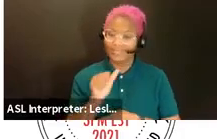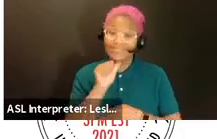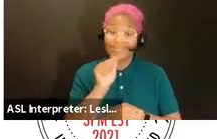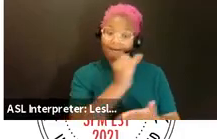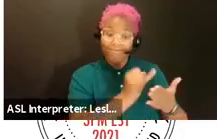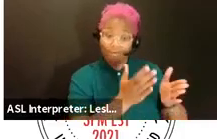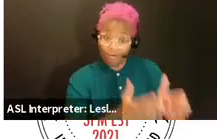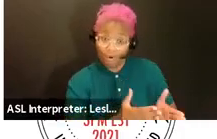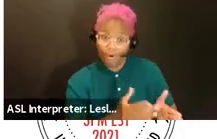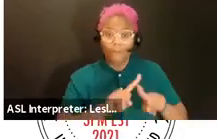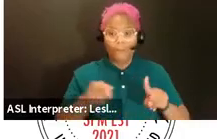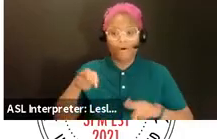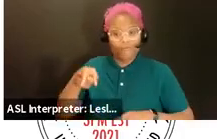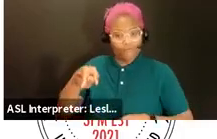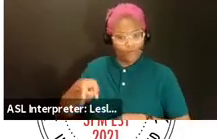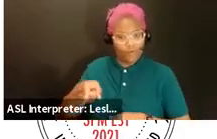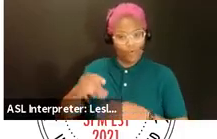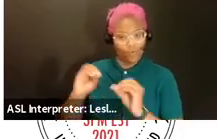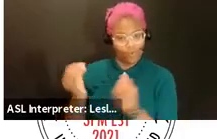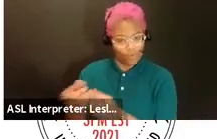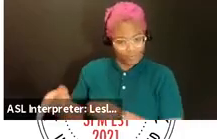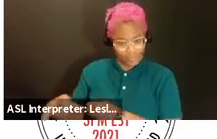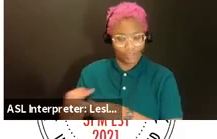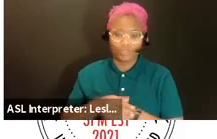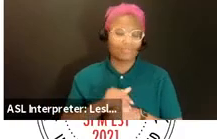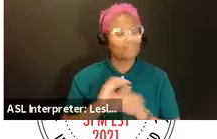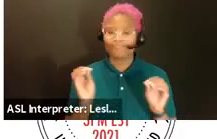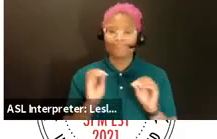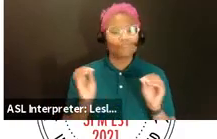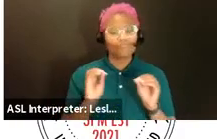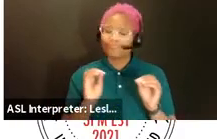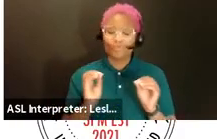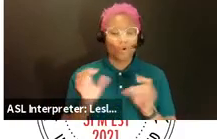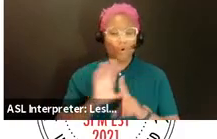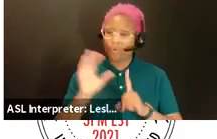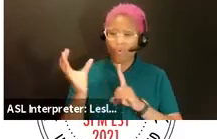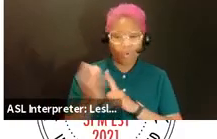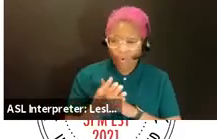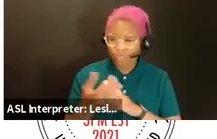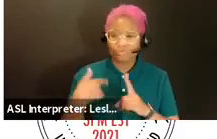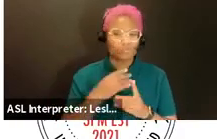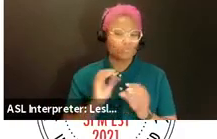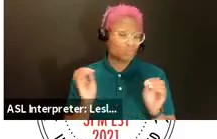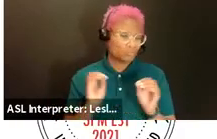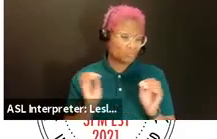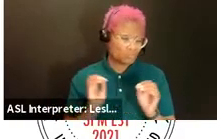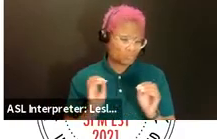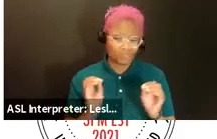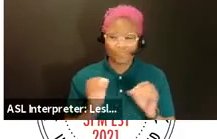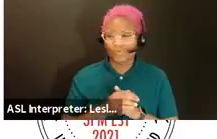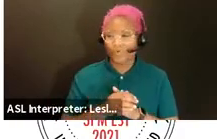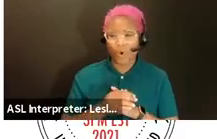humanitarian consideration, there's no personal consideration, there's no particular cultural consideration. This is an economic